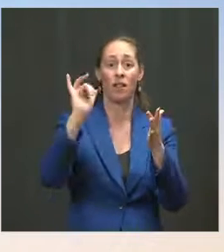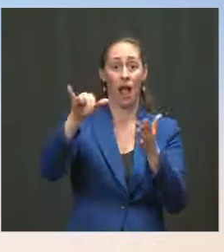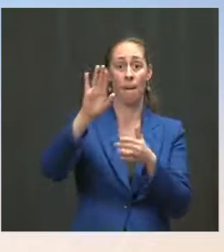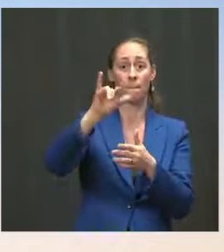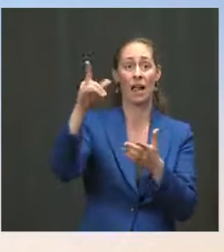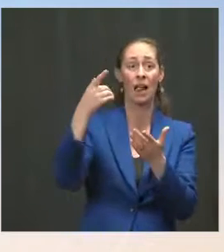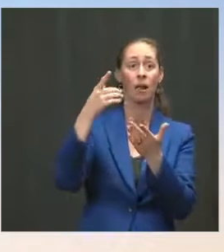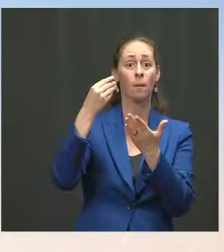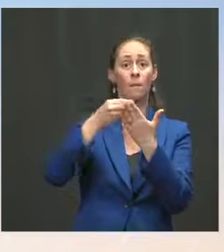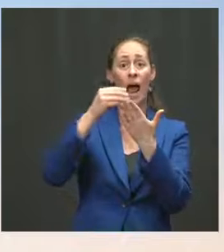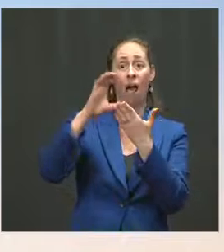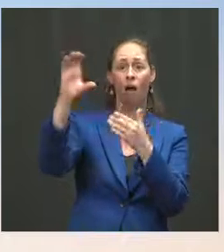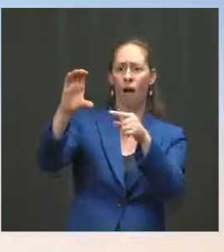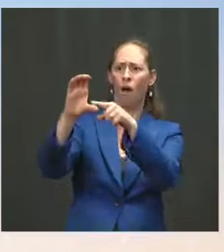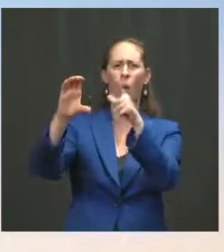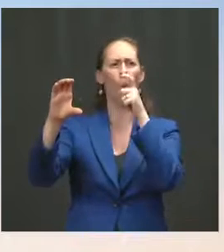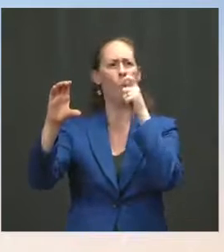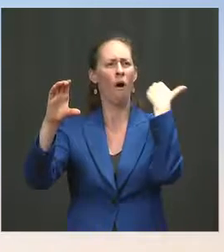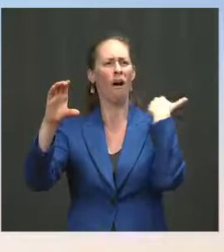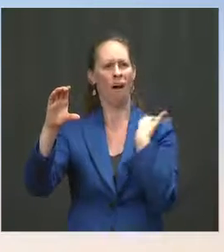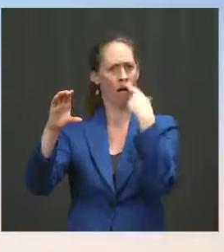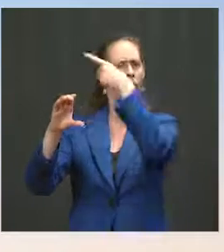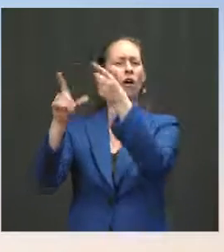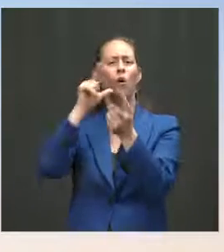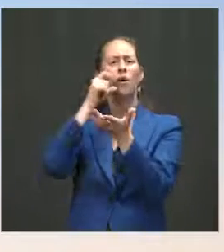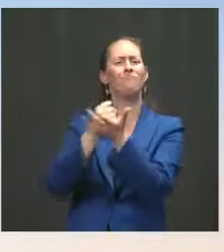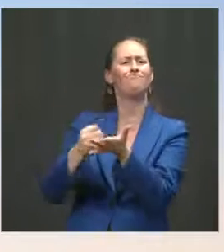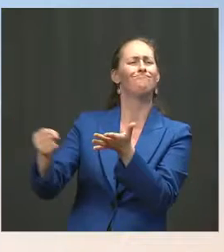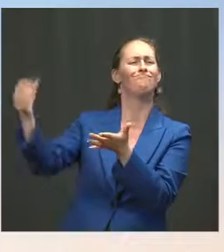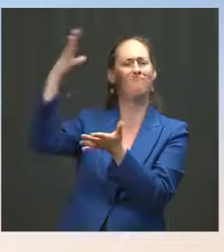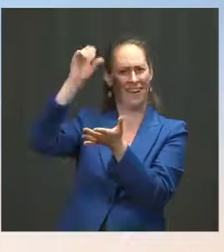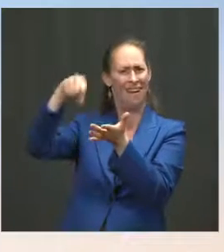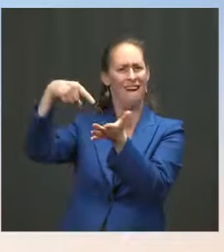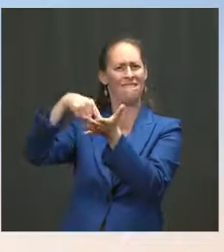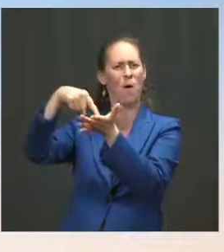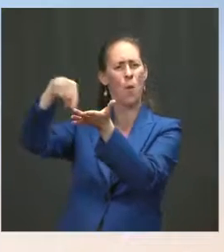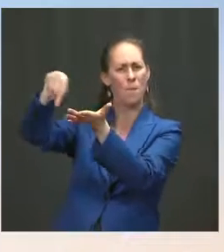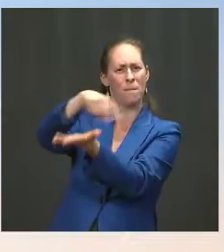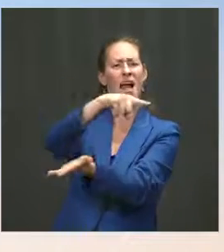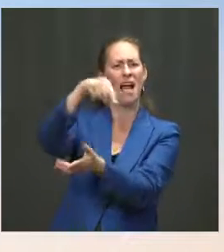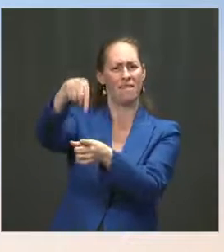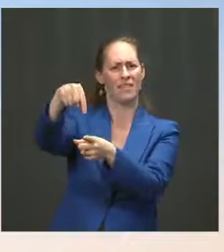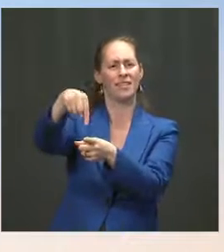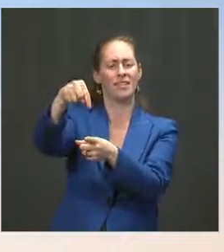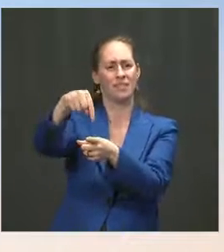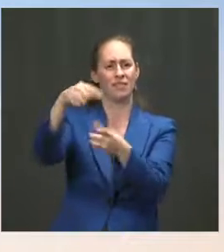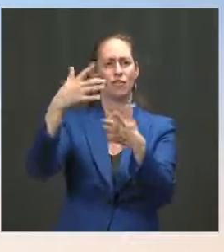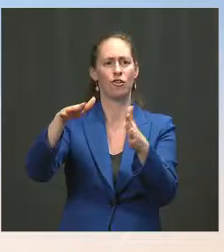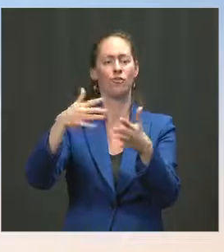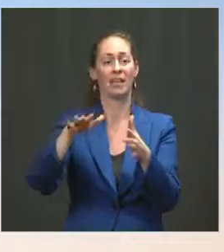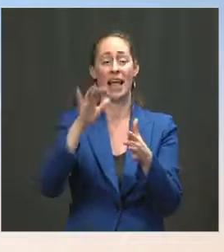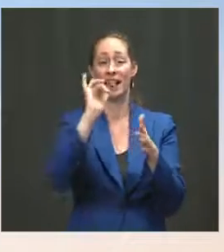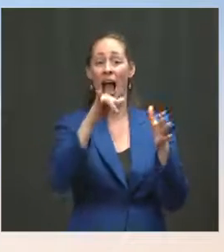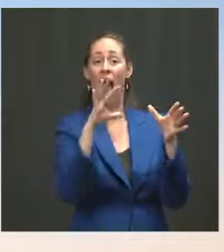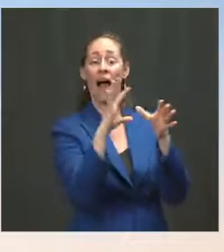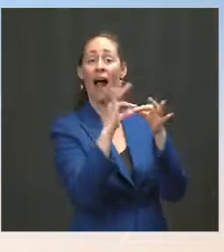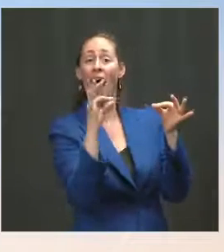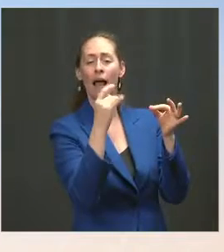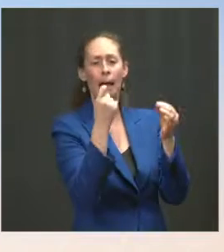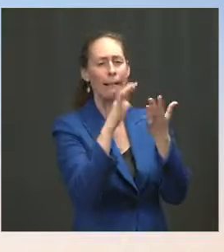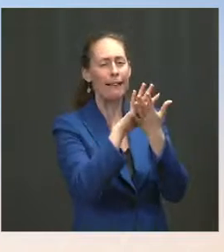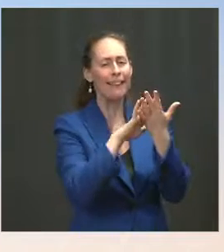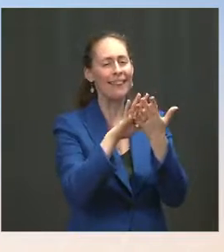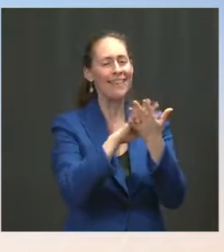pay a bit more. So those are some things I think were unintentionally confounded in the statement. And then on foreign policy, as you know,